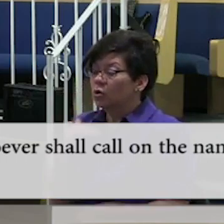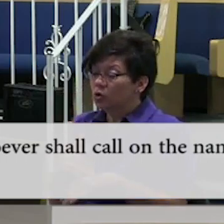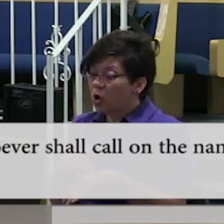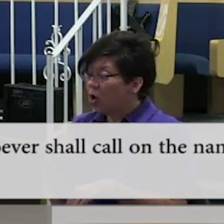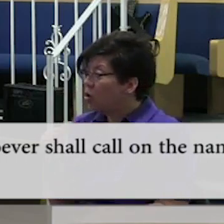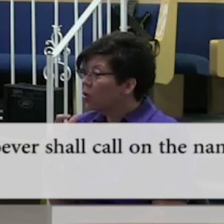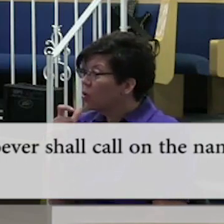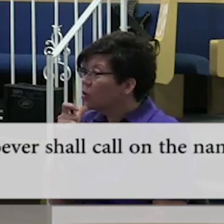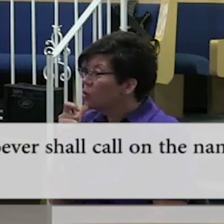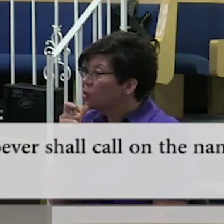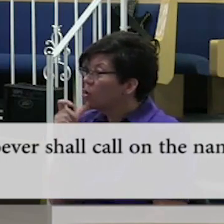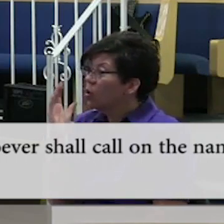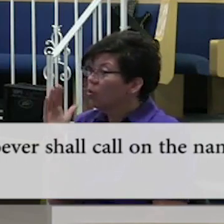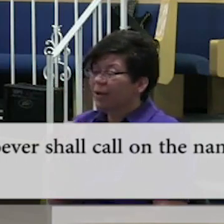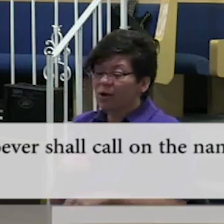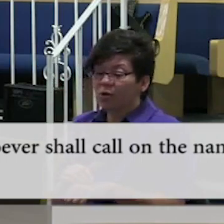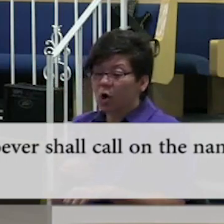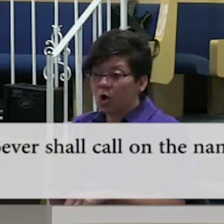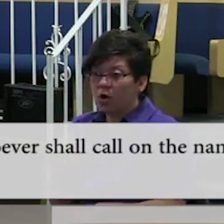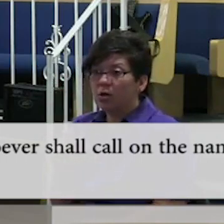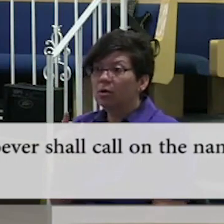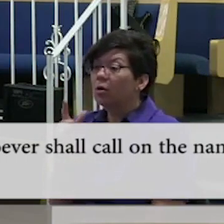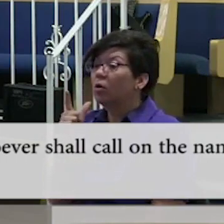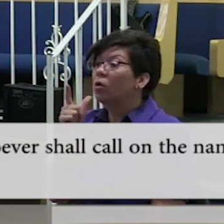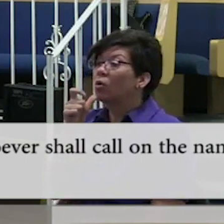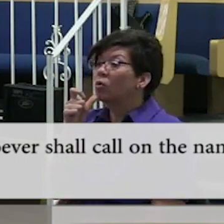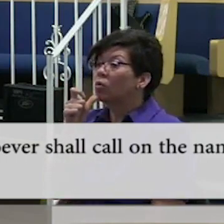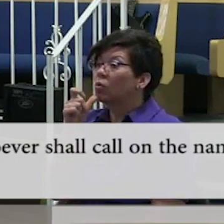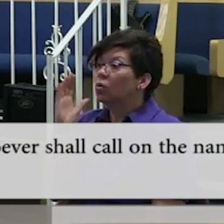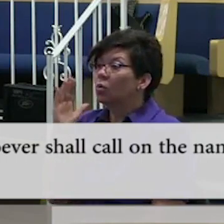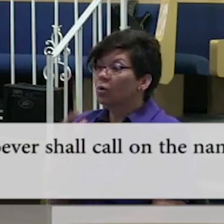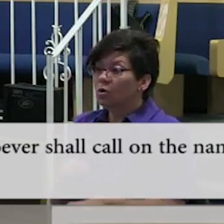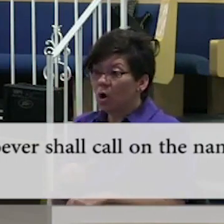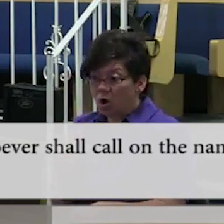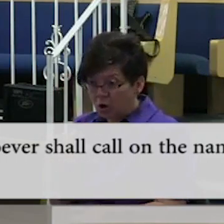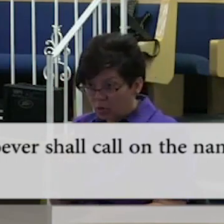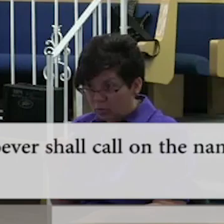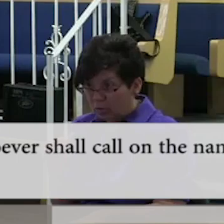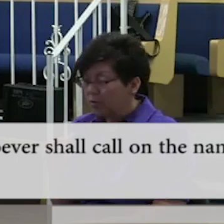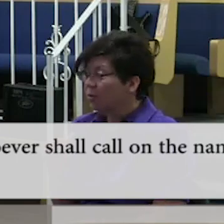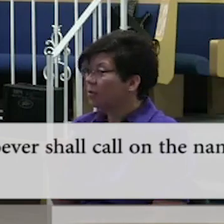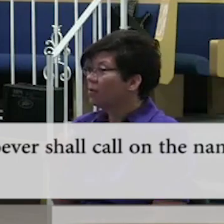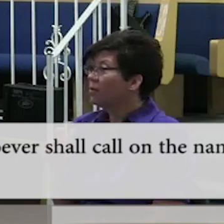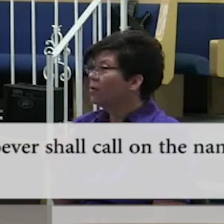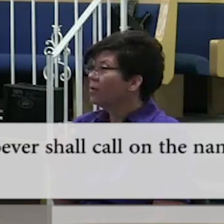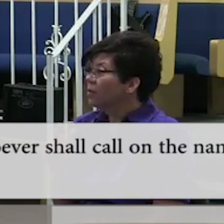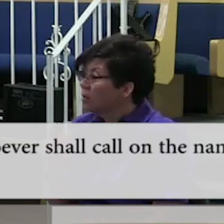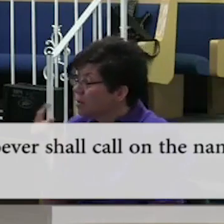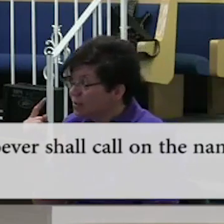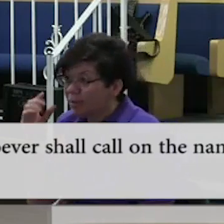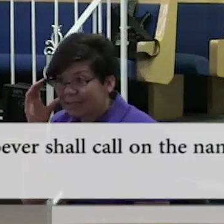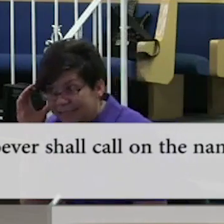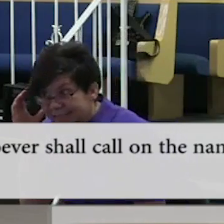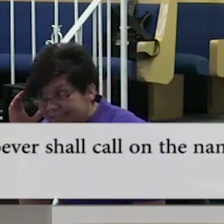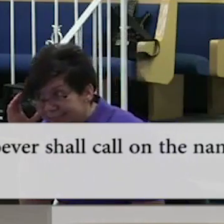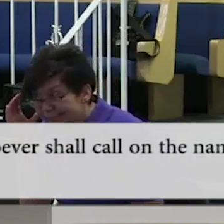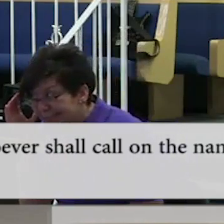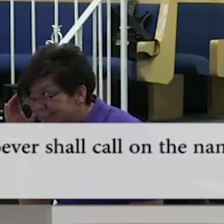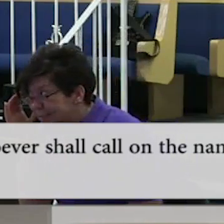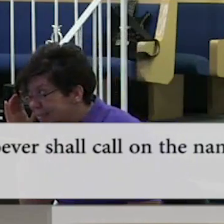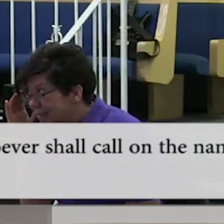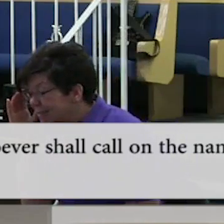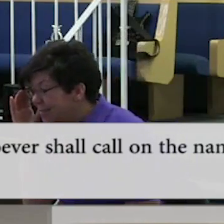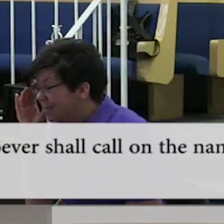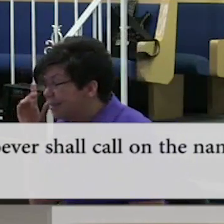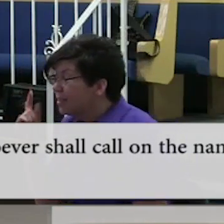that whosoever shall call, that whosoever shall call. I hope somebody's listening, because somebody